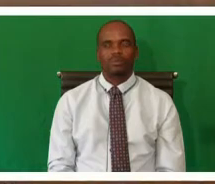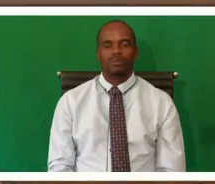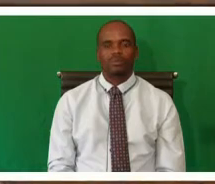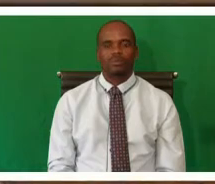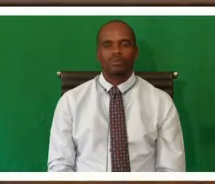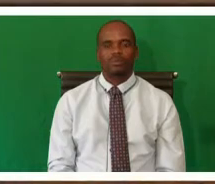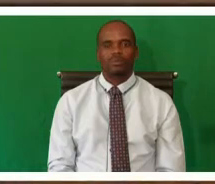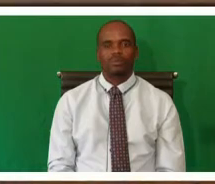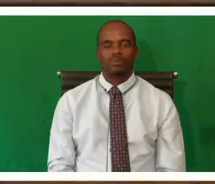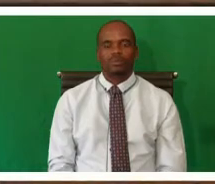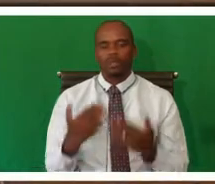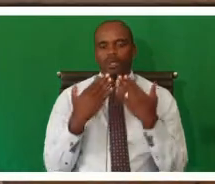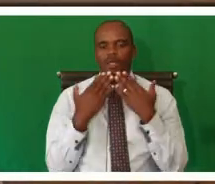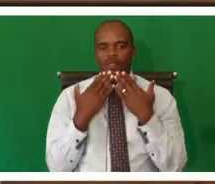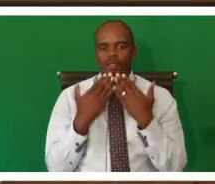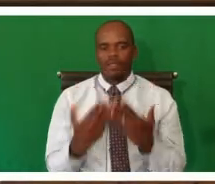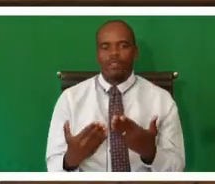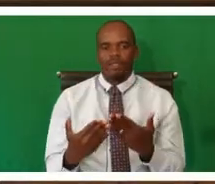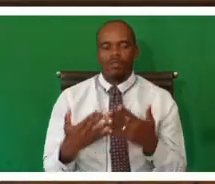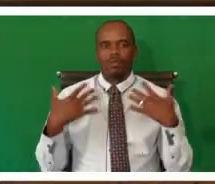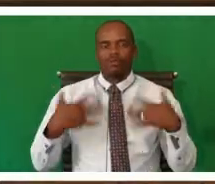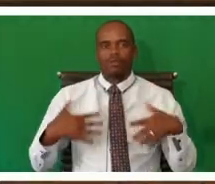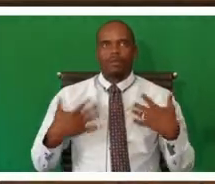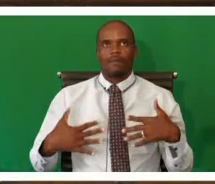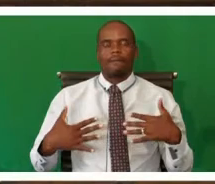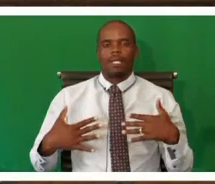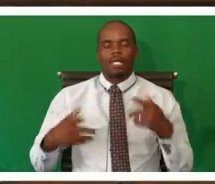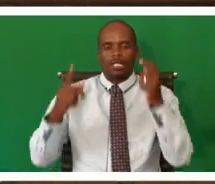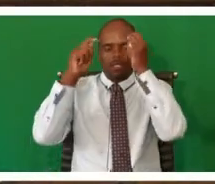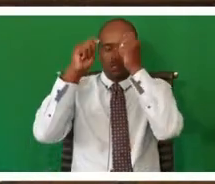Thank you very much, honorable members.